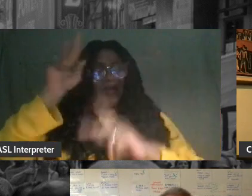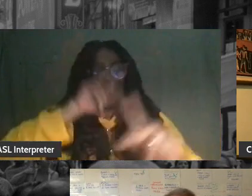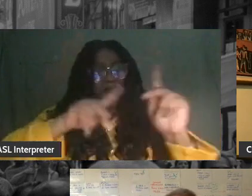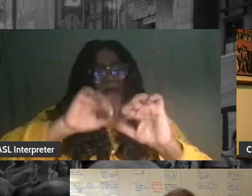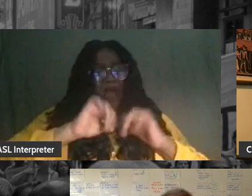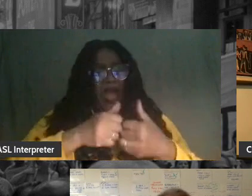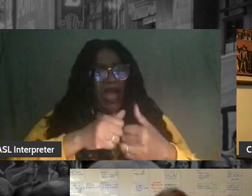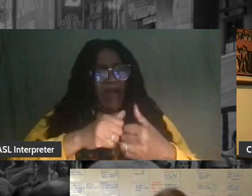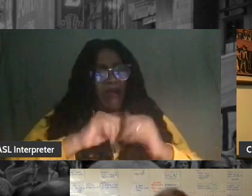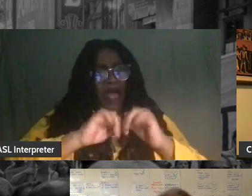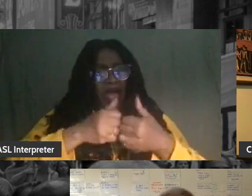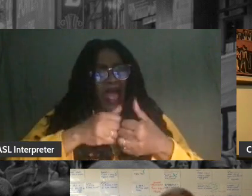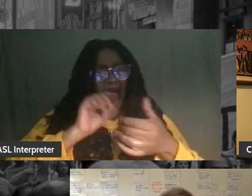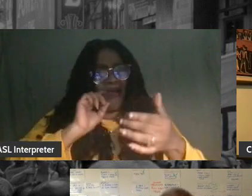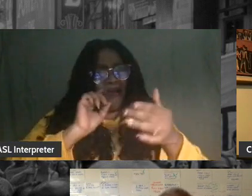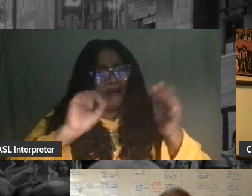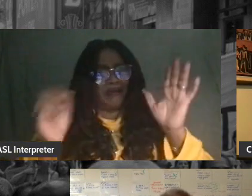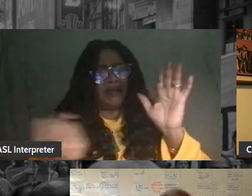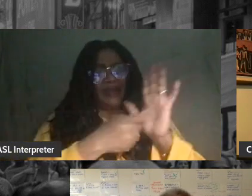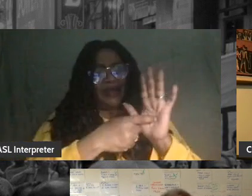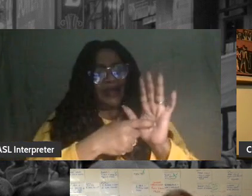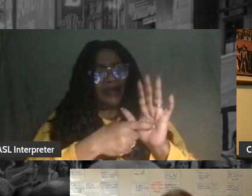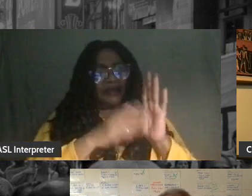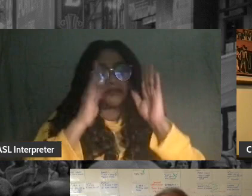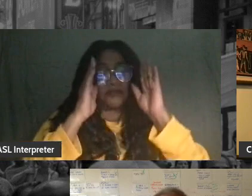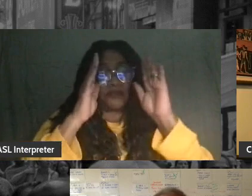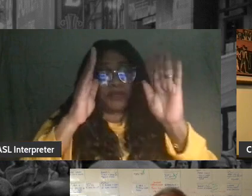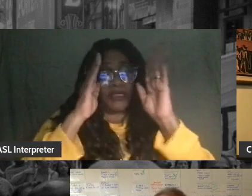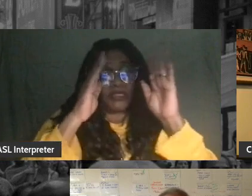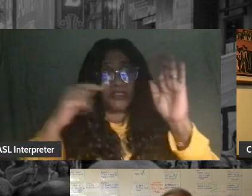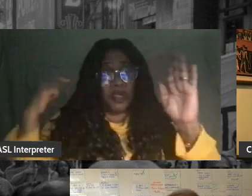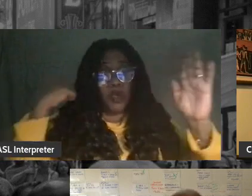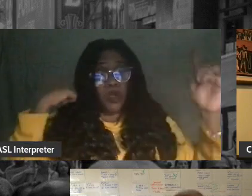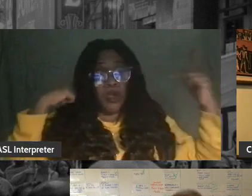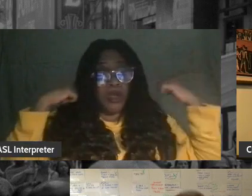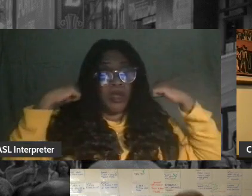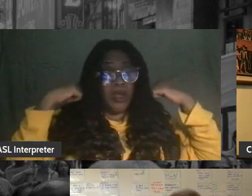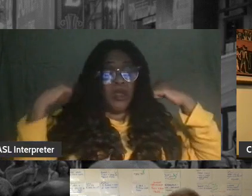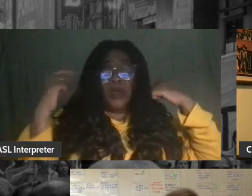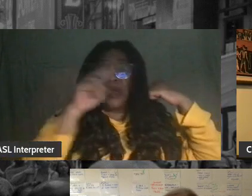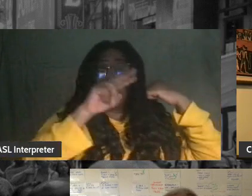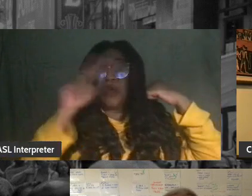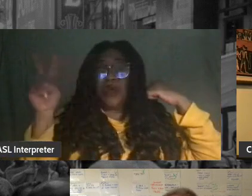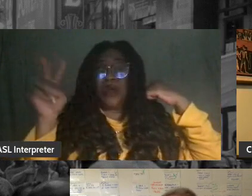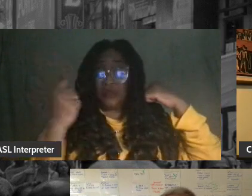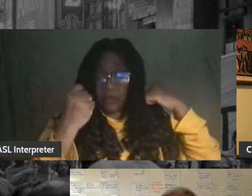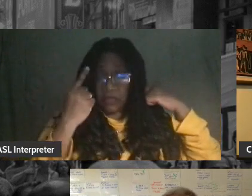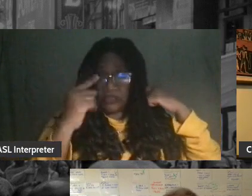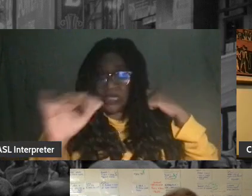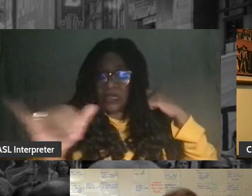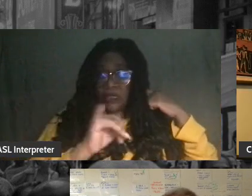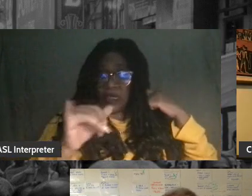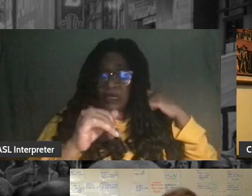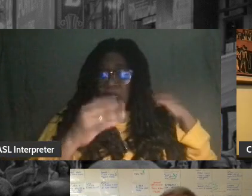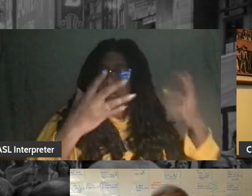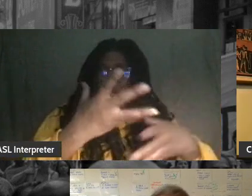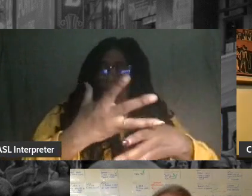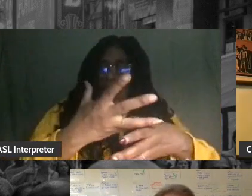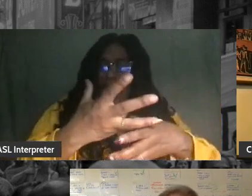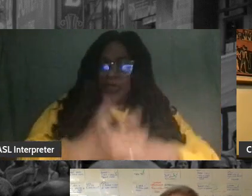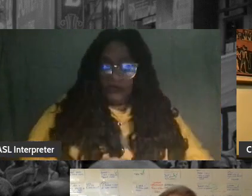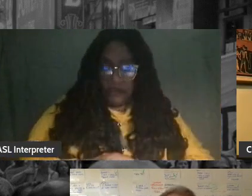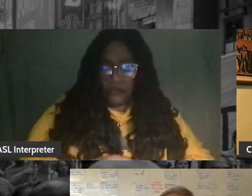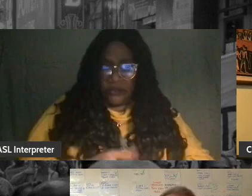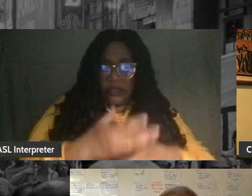people? It's about having your ears and eyes open and a certain kind of sympathetic empathy and a trust in your